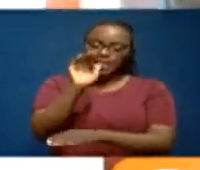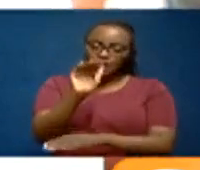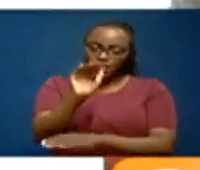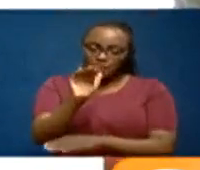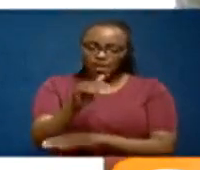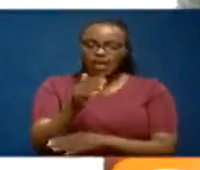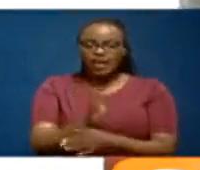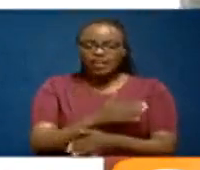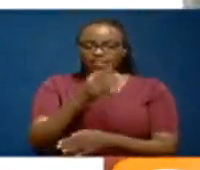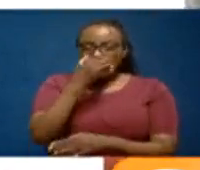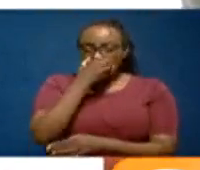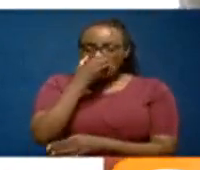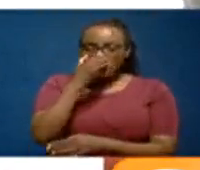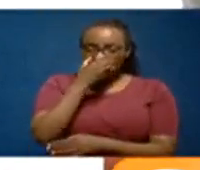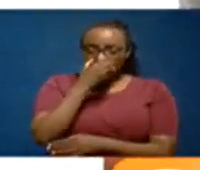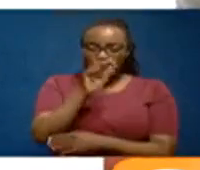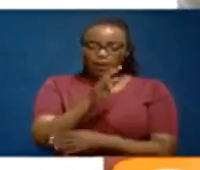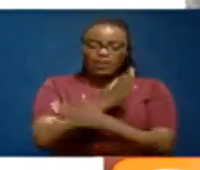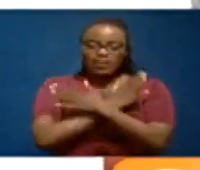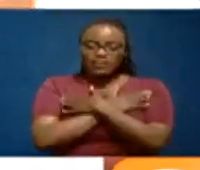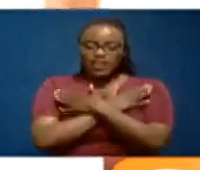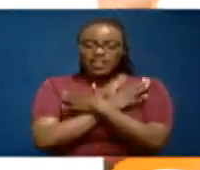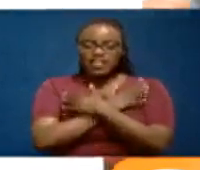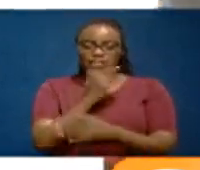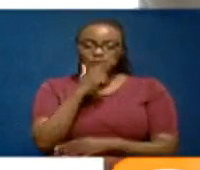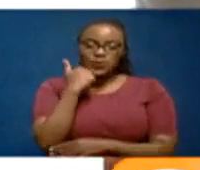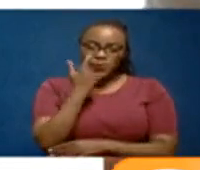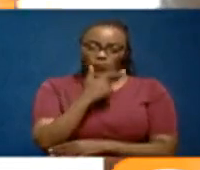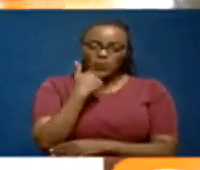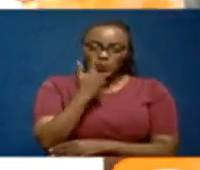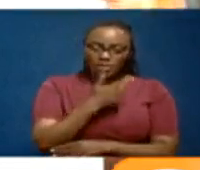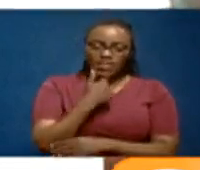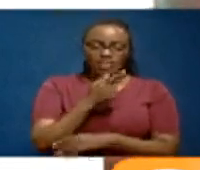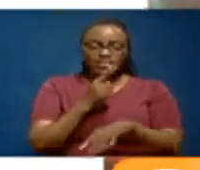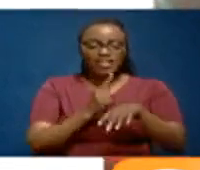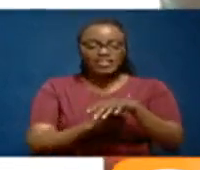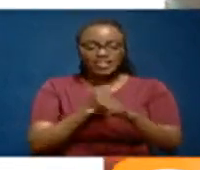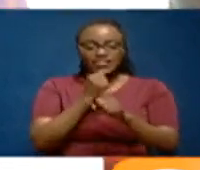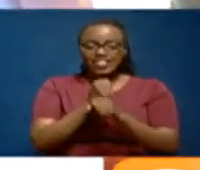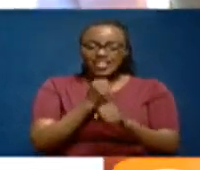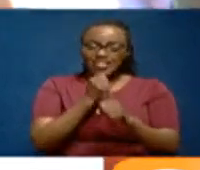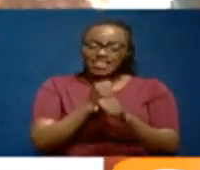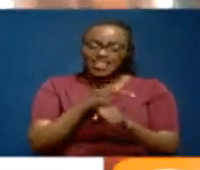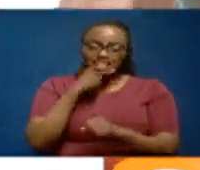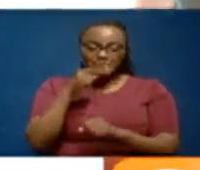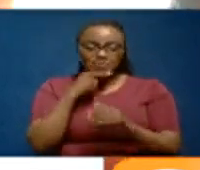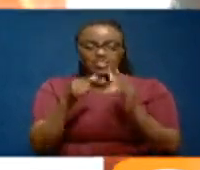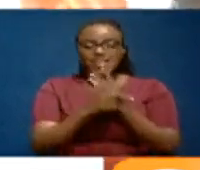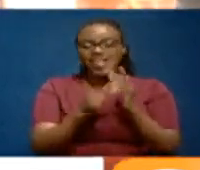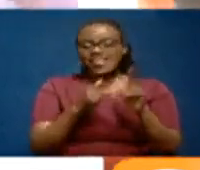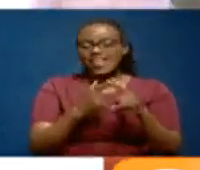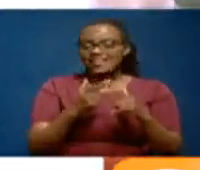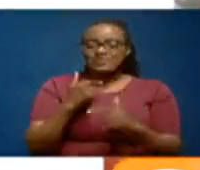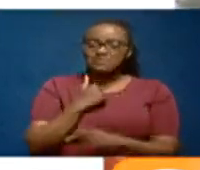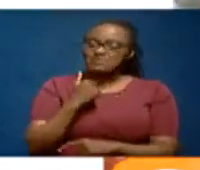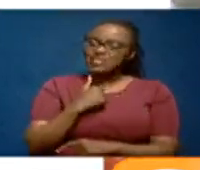Samoei Ruto rafiki zake akina nani alipotaja majina yao,